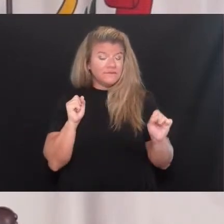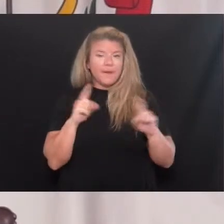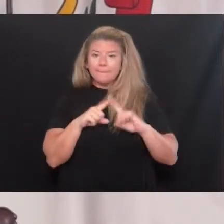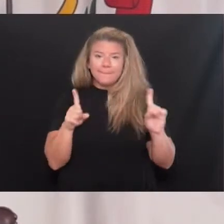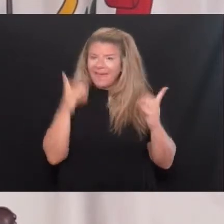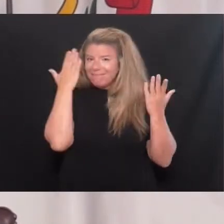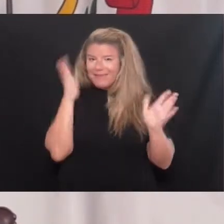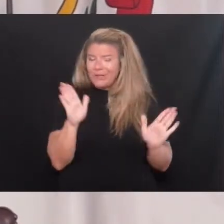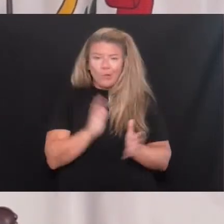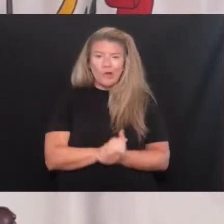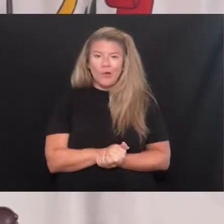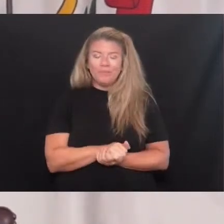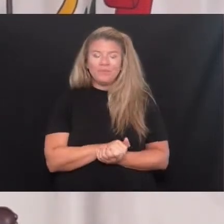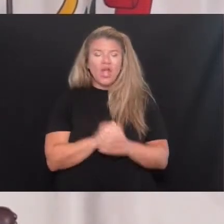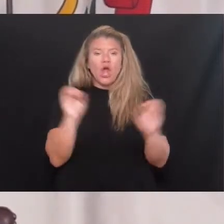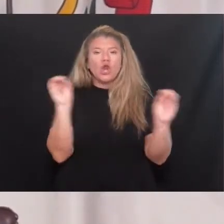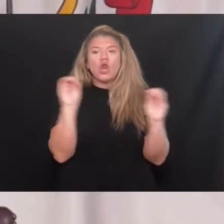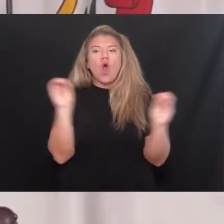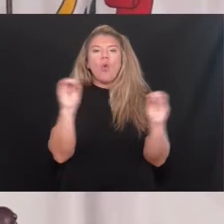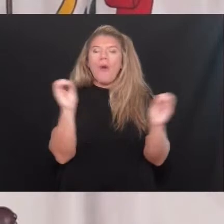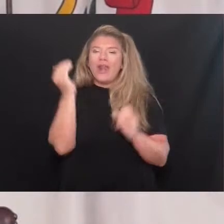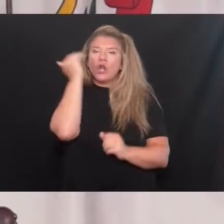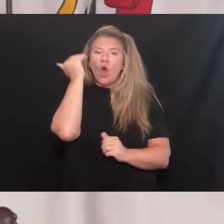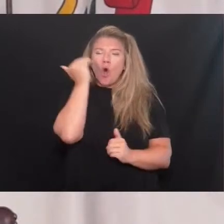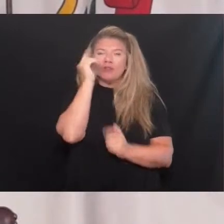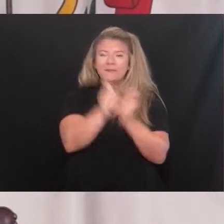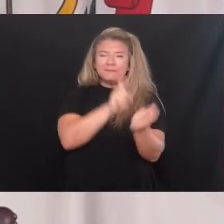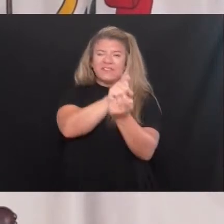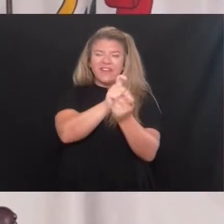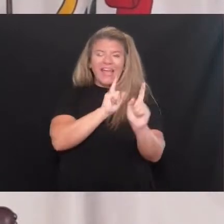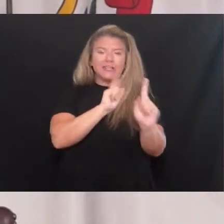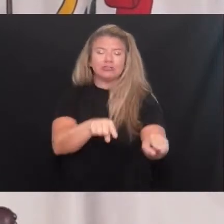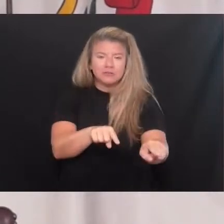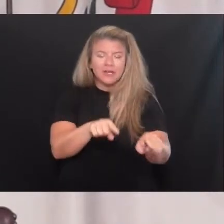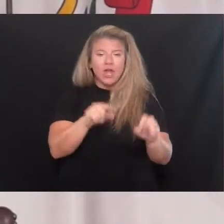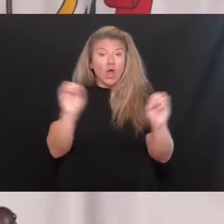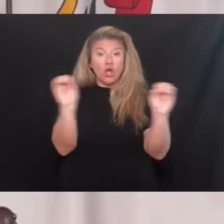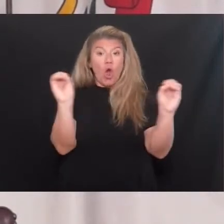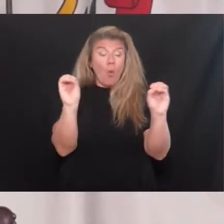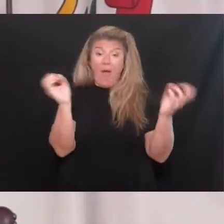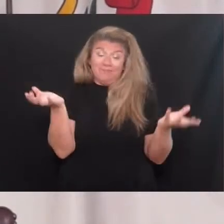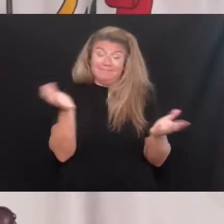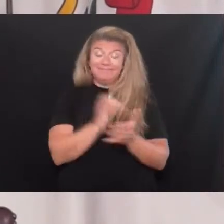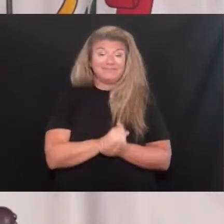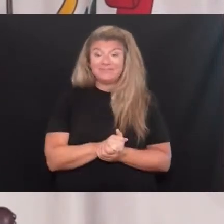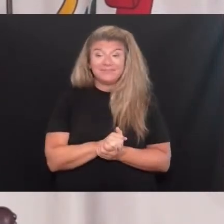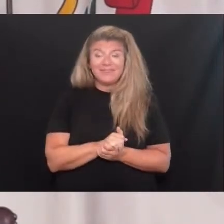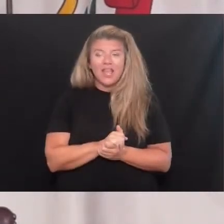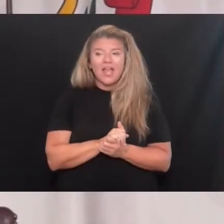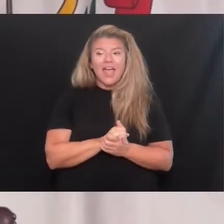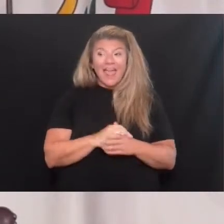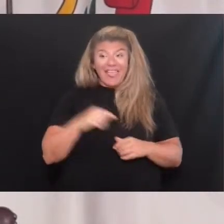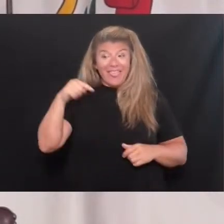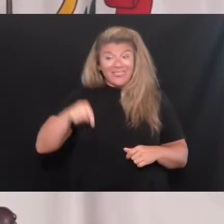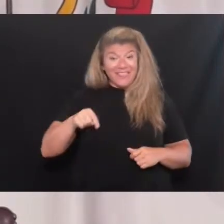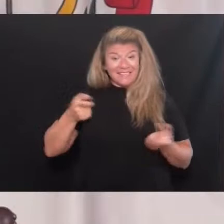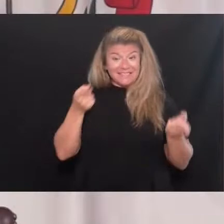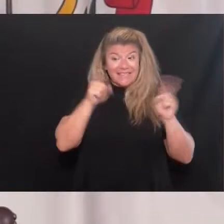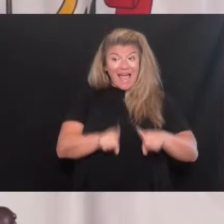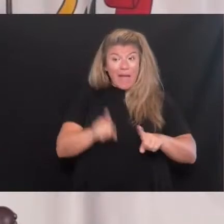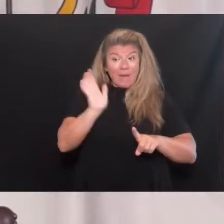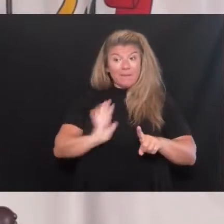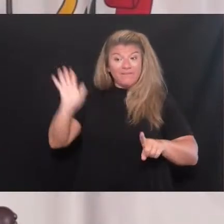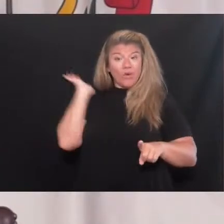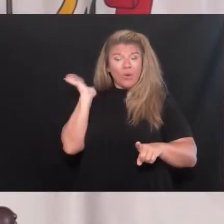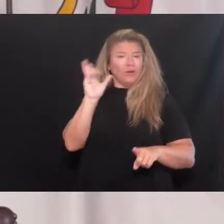know. Nobody has that silver bullet that I'm talking about. Nobody knows. Nobody's ever dealt with anything like this.